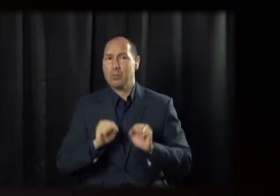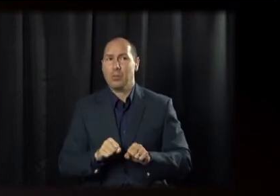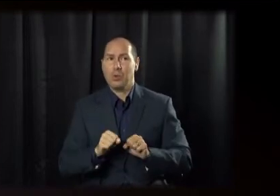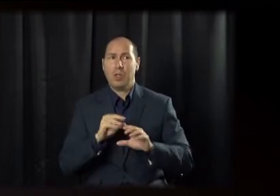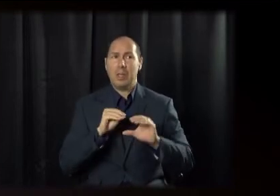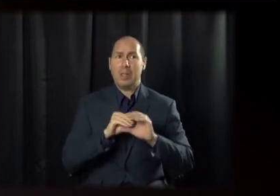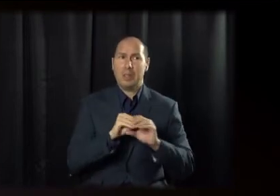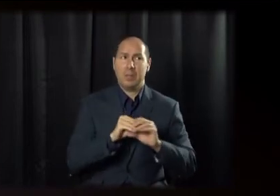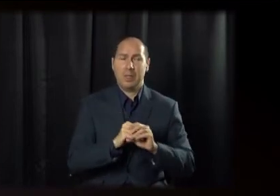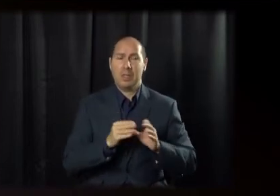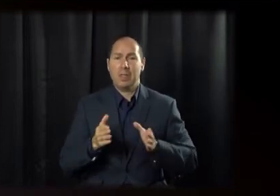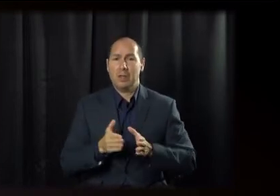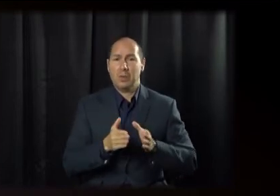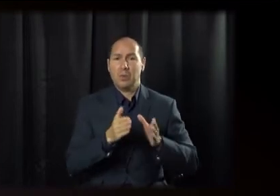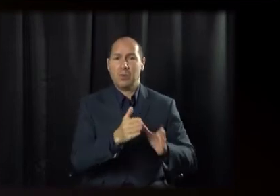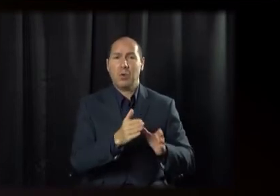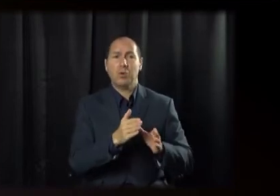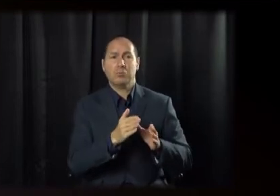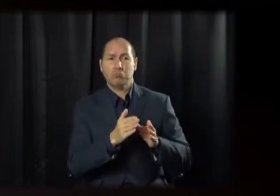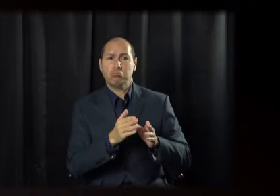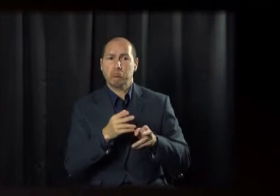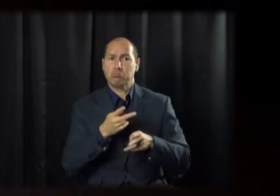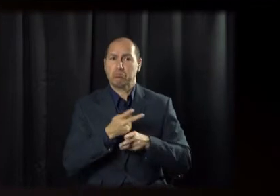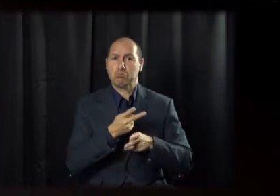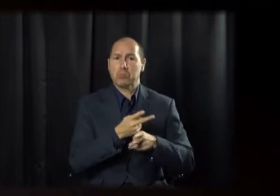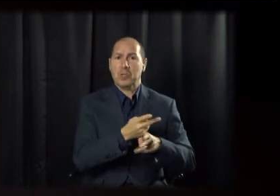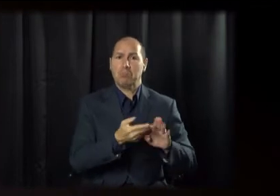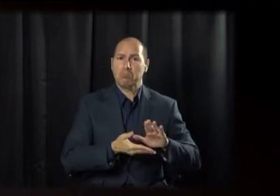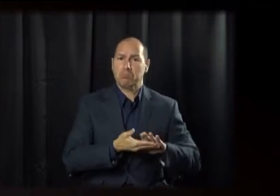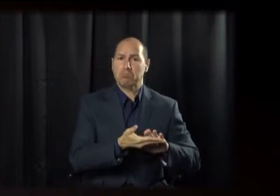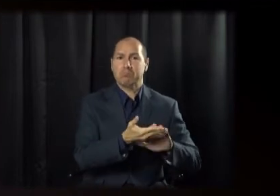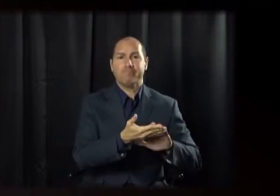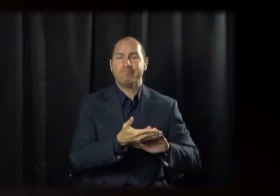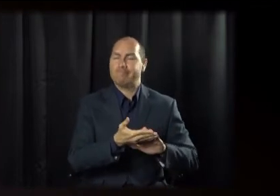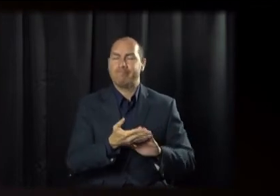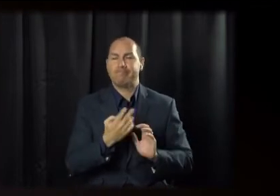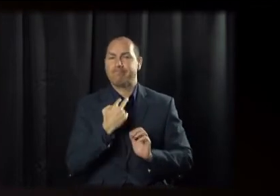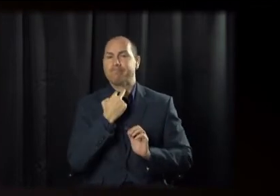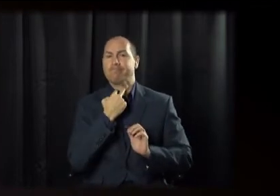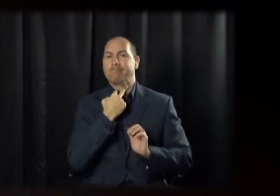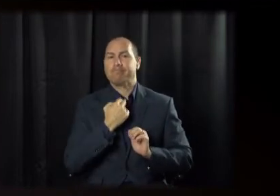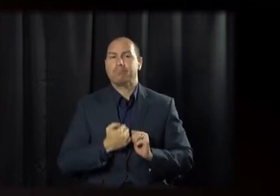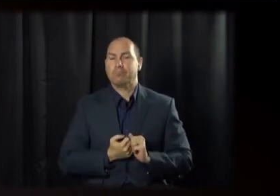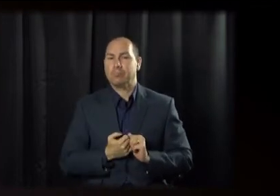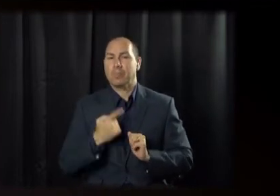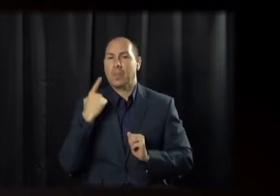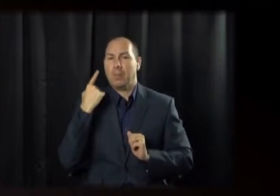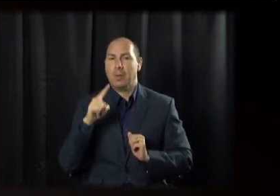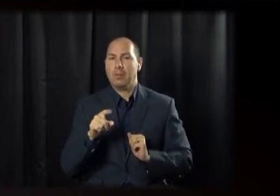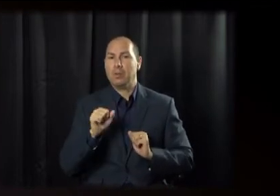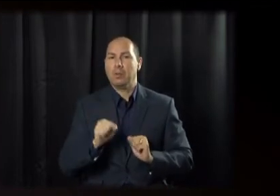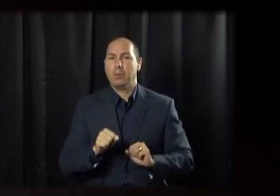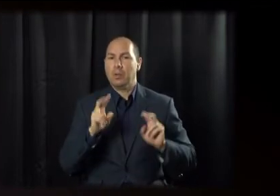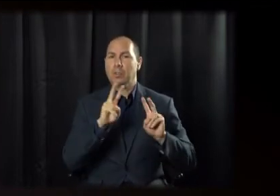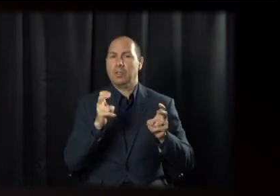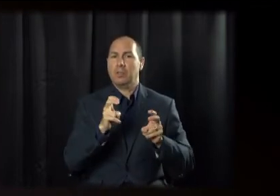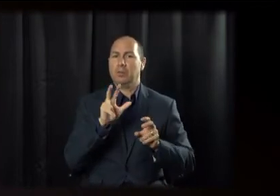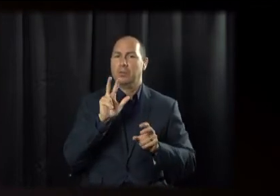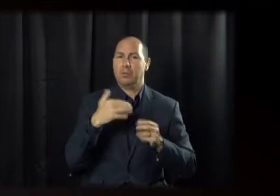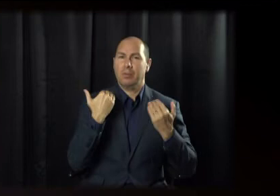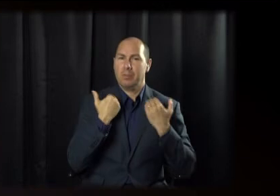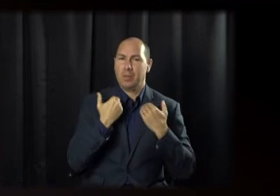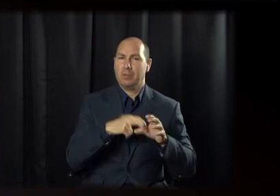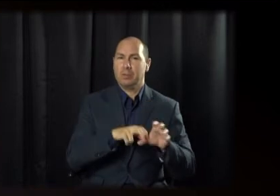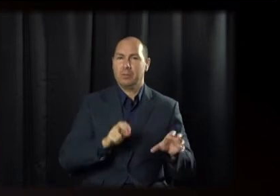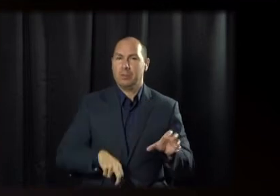its roads in a state of good repair and prevent HTA from exiting Title III. The state of Puerto Rico's roads today